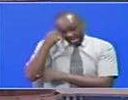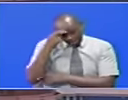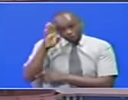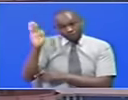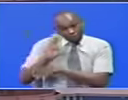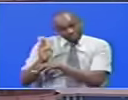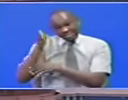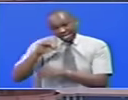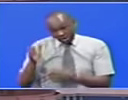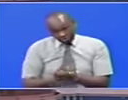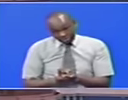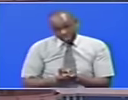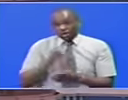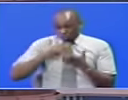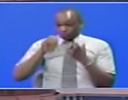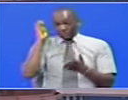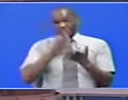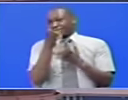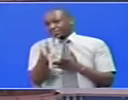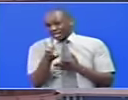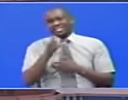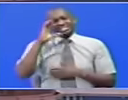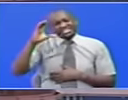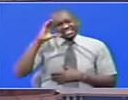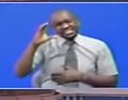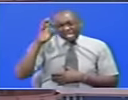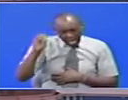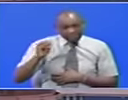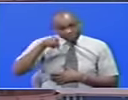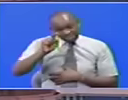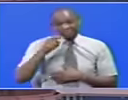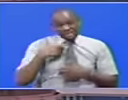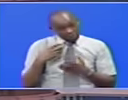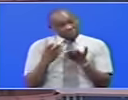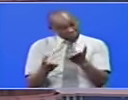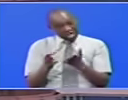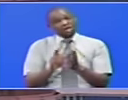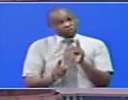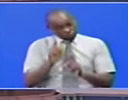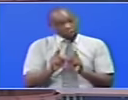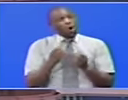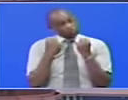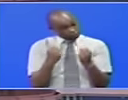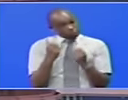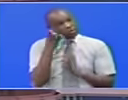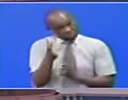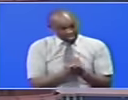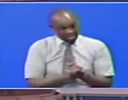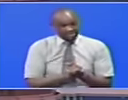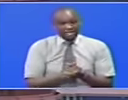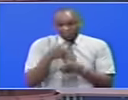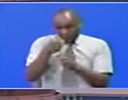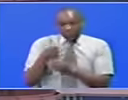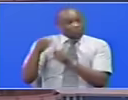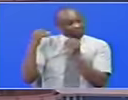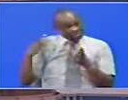Bomet County, what we witnessed is that Chama Cha Mashinani is really gaining momentum and traction. Remember that